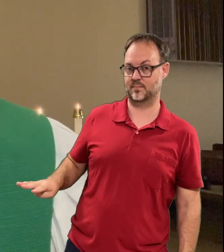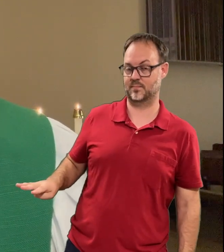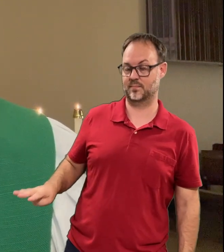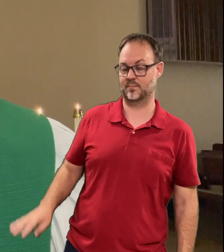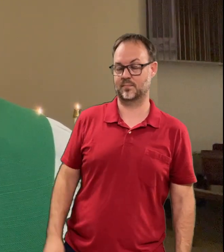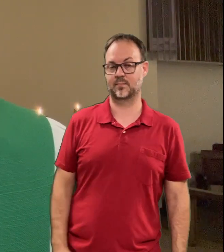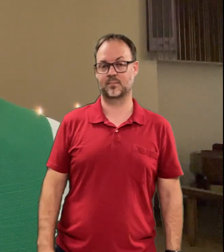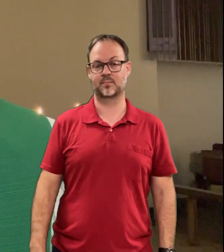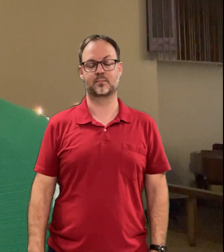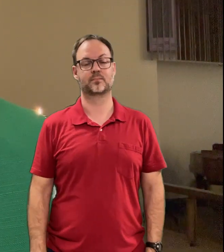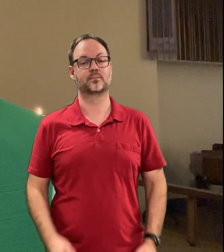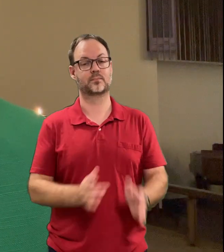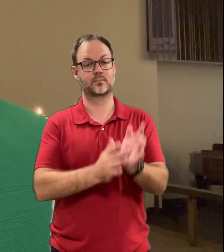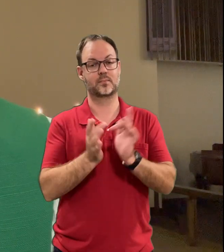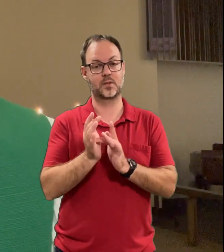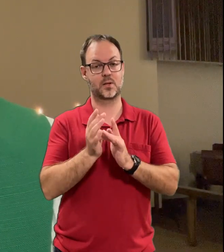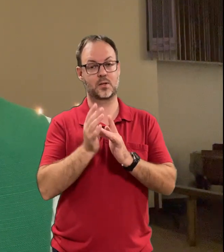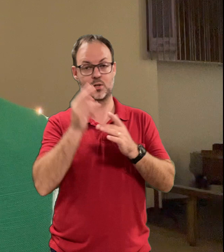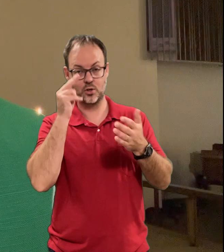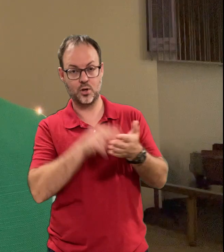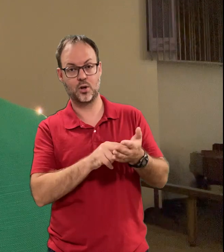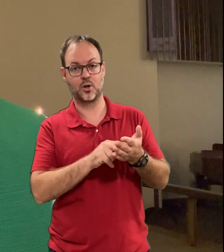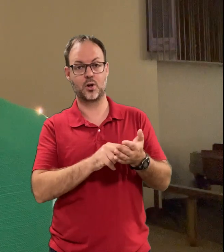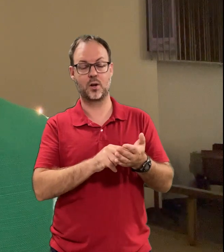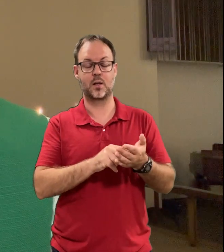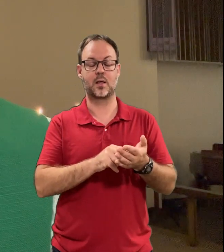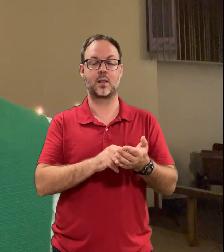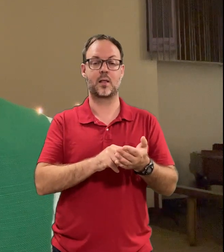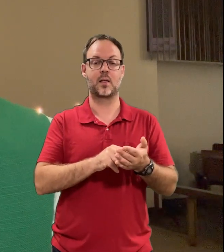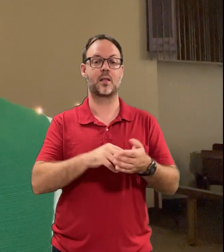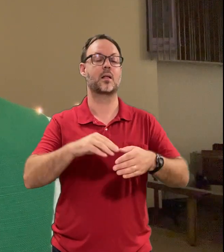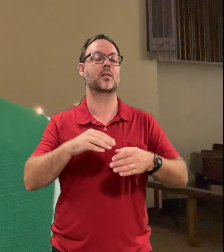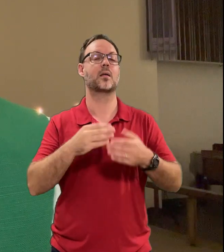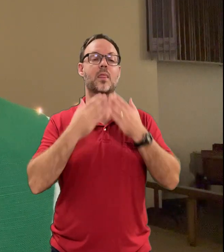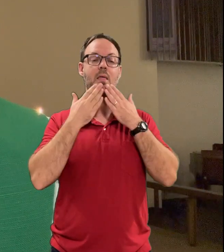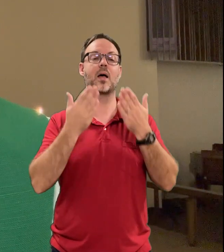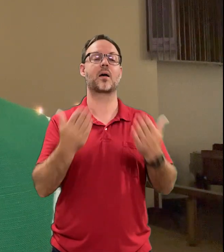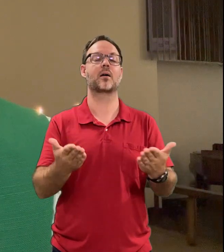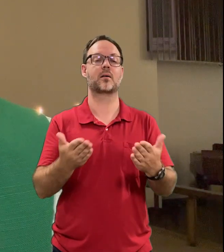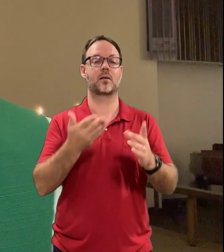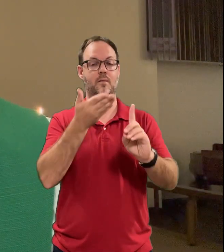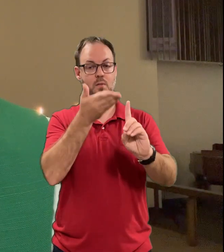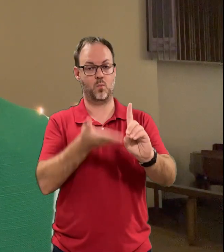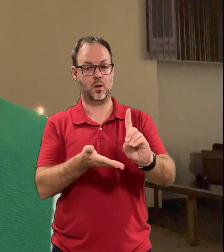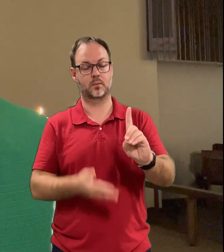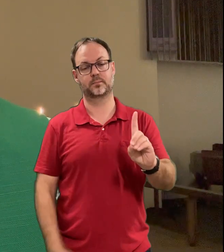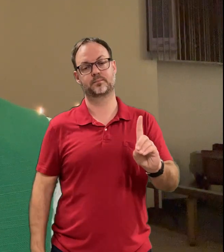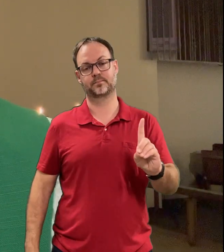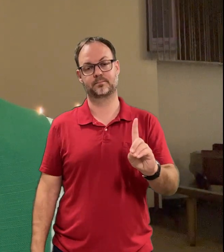thanks. Jesus noticed the gratitude and the thankfulness of the